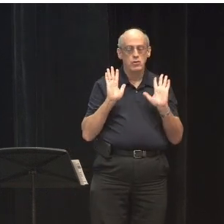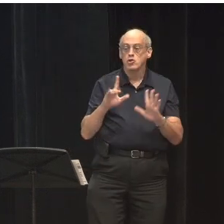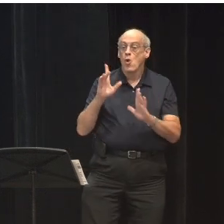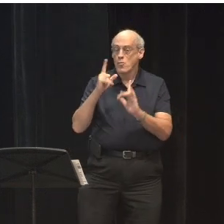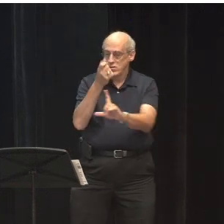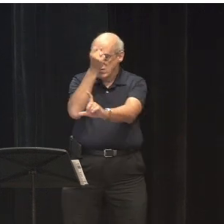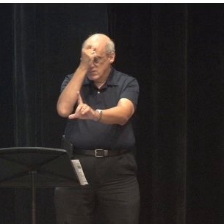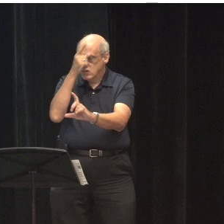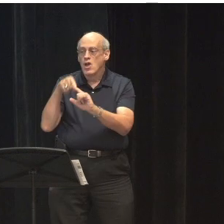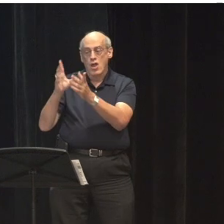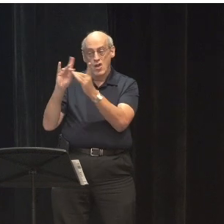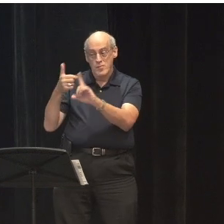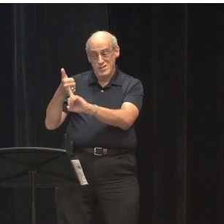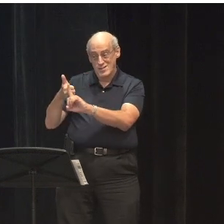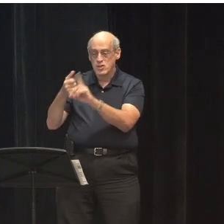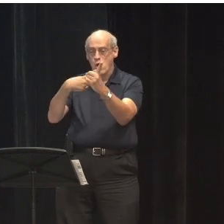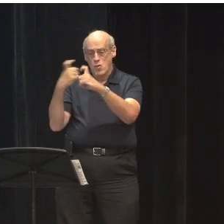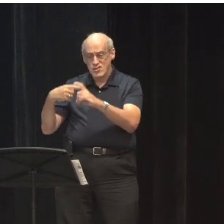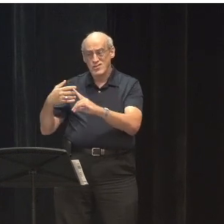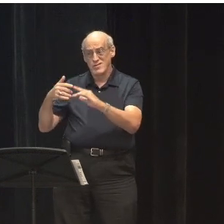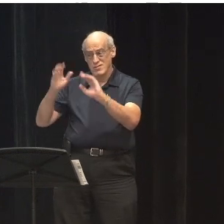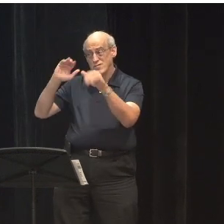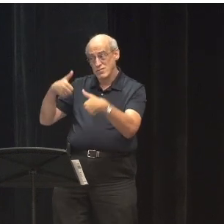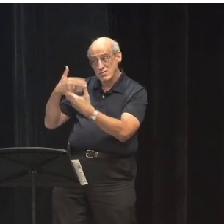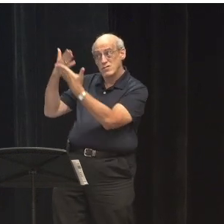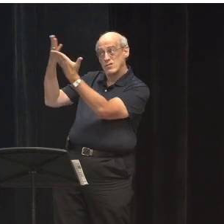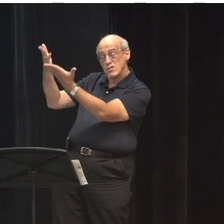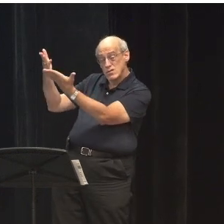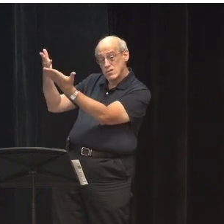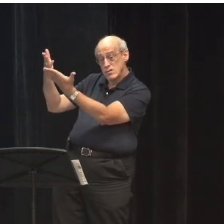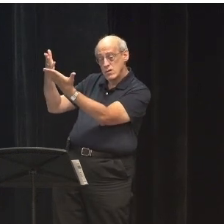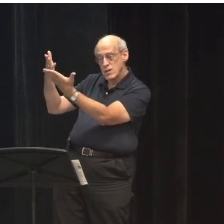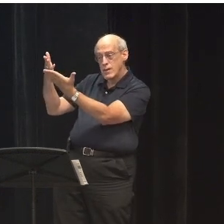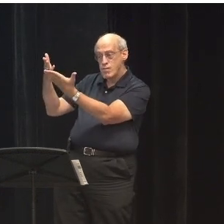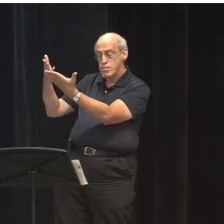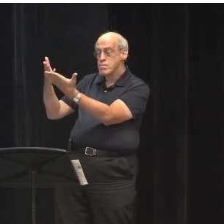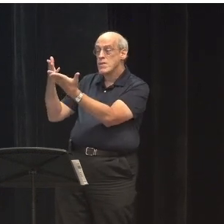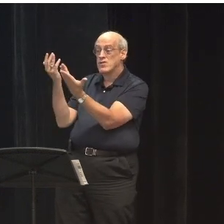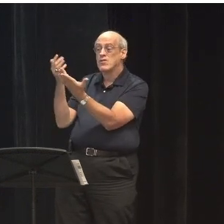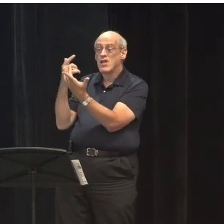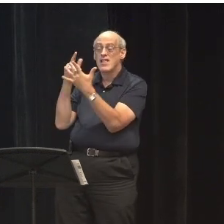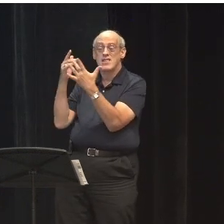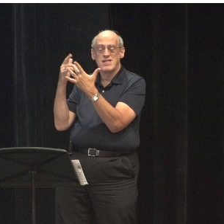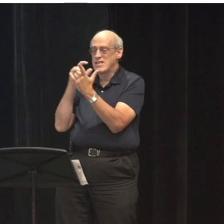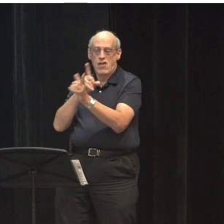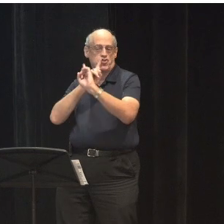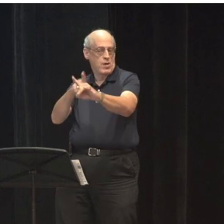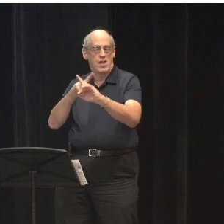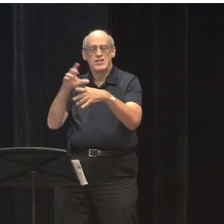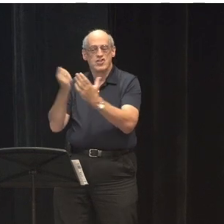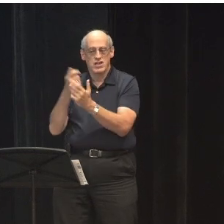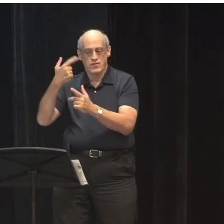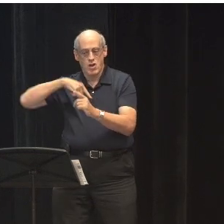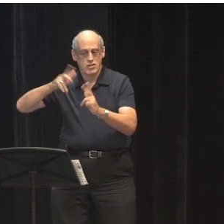that comments and questions that are raised tonight by speakers, this is a night for hearing from the